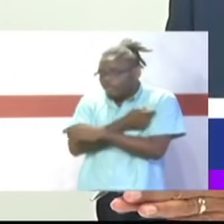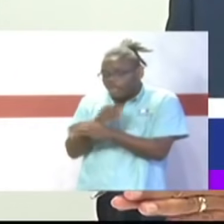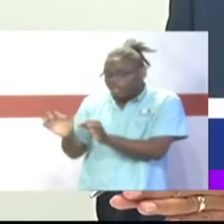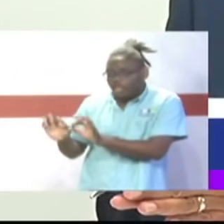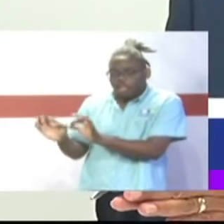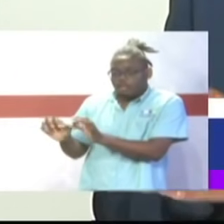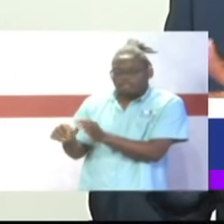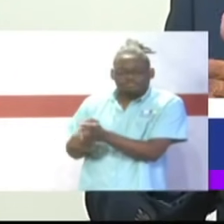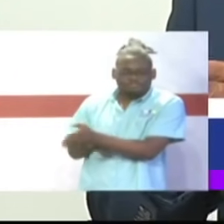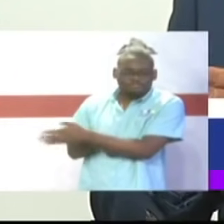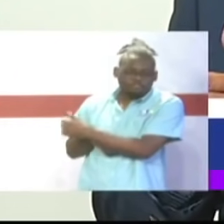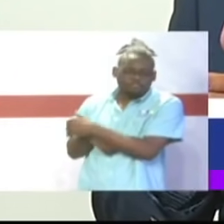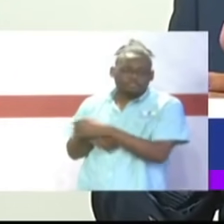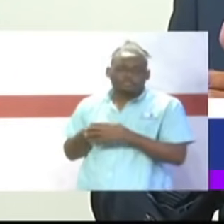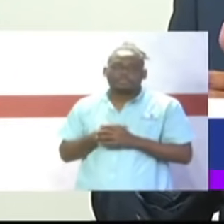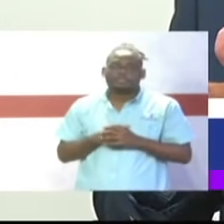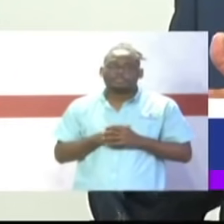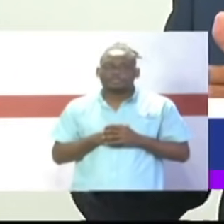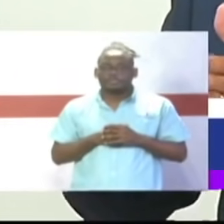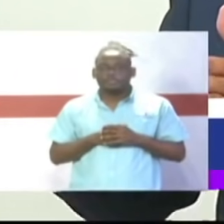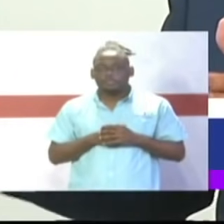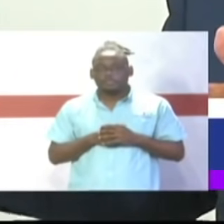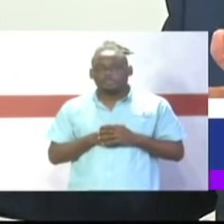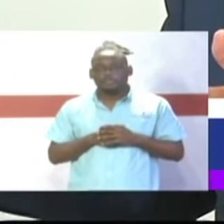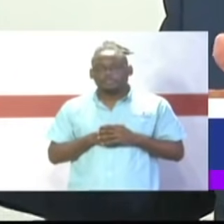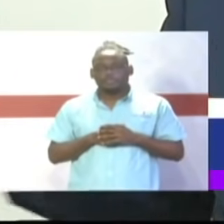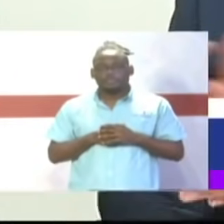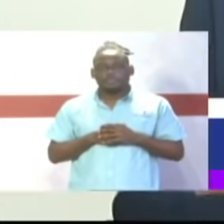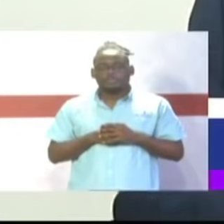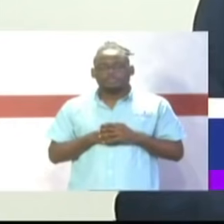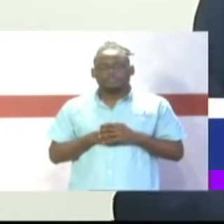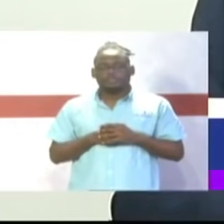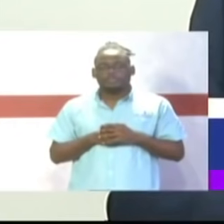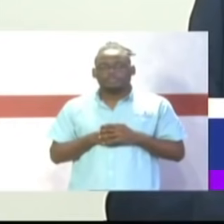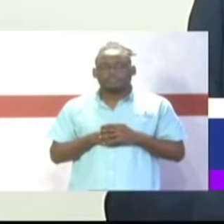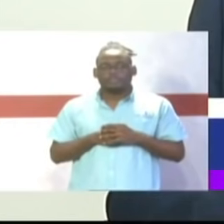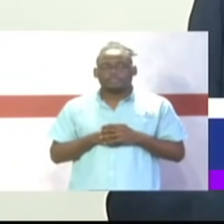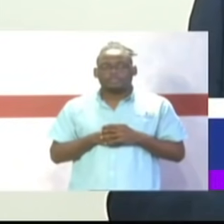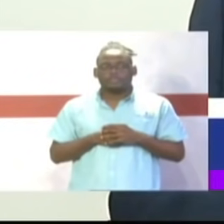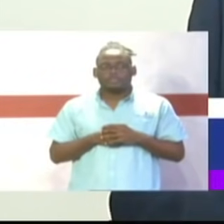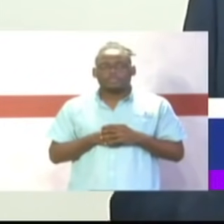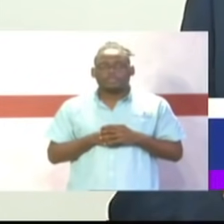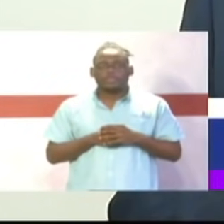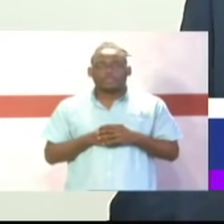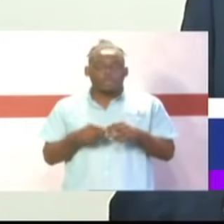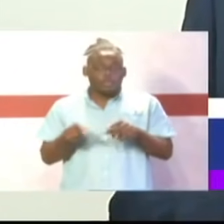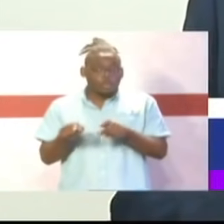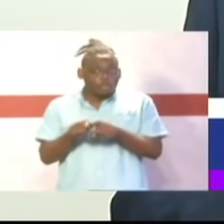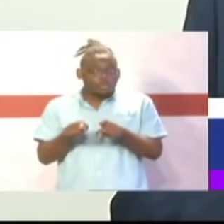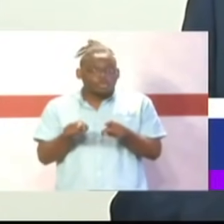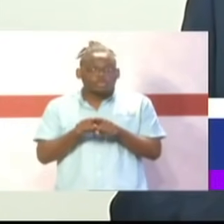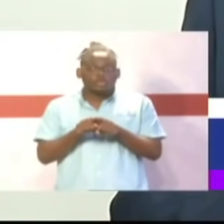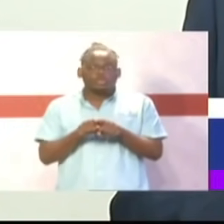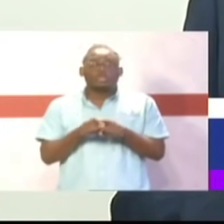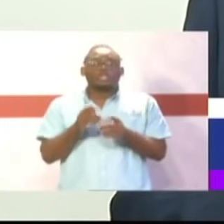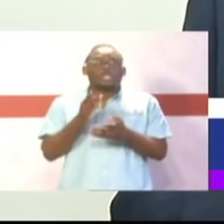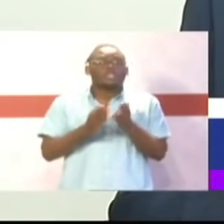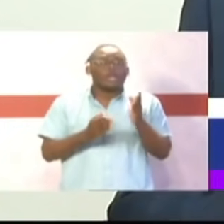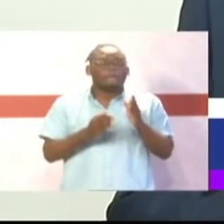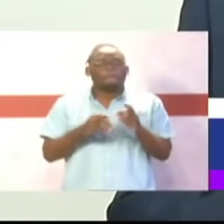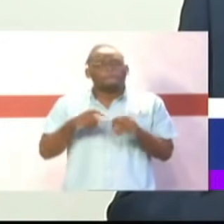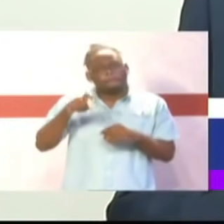vaccine regime, and how many of those will qualify under the rubric of moderately to